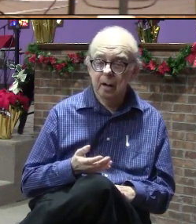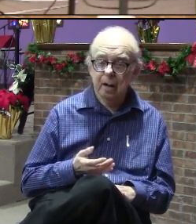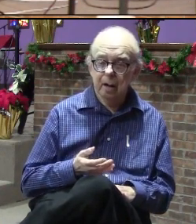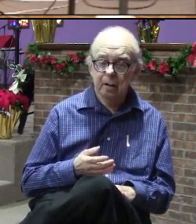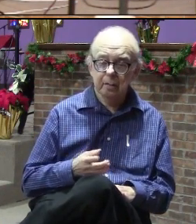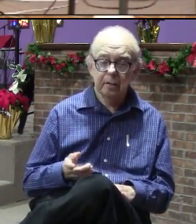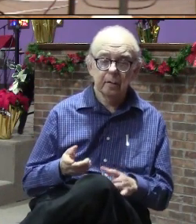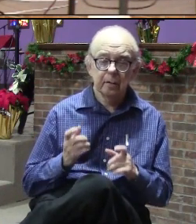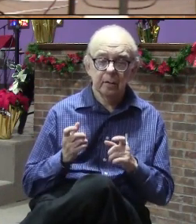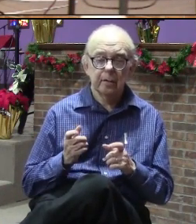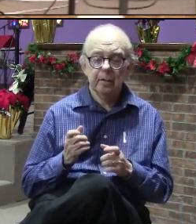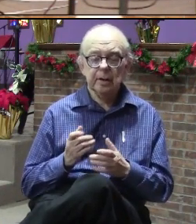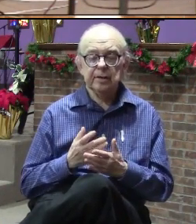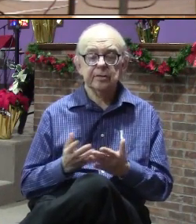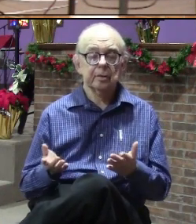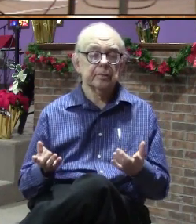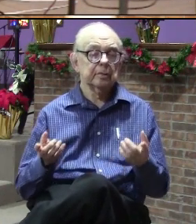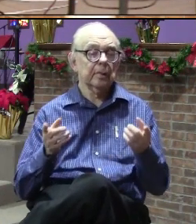Then all of a sudden, something happens.